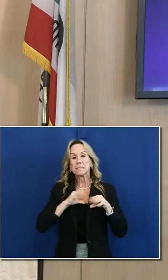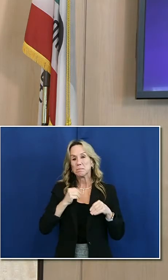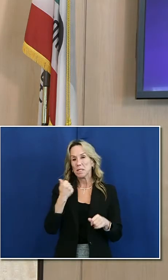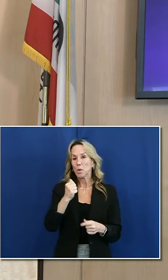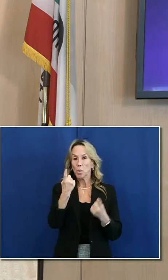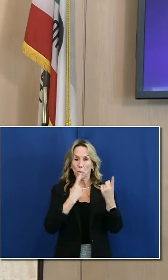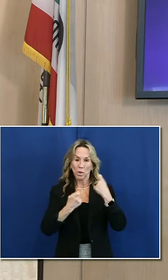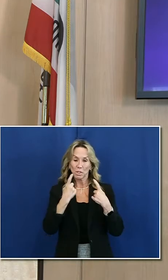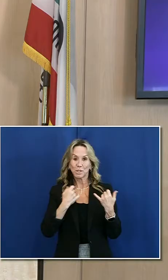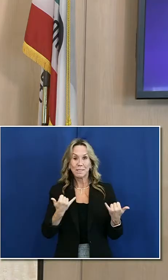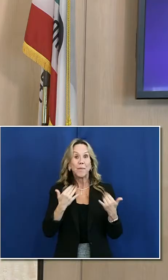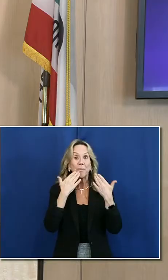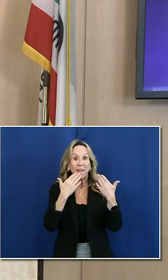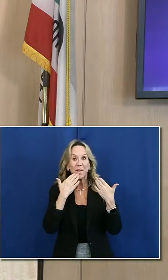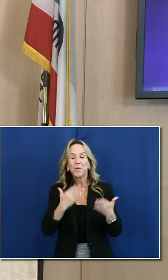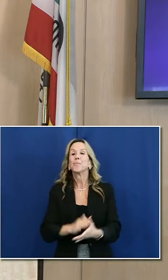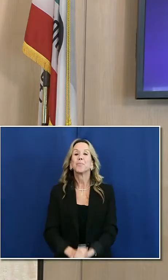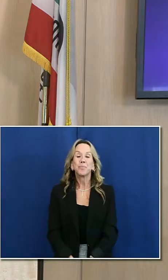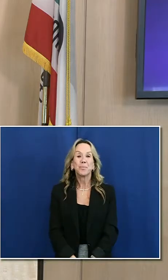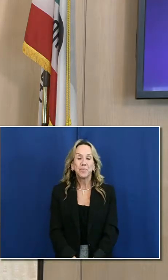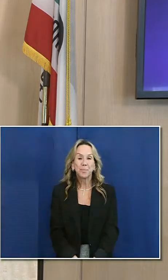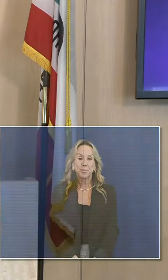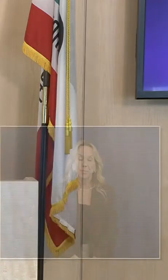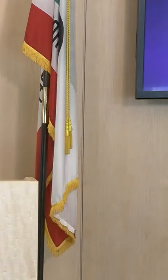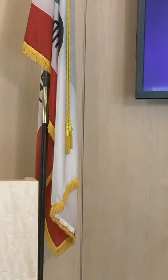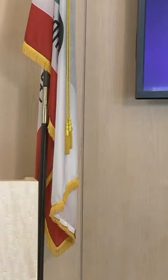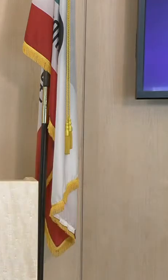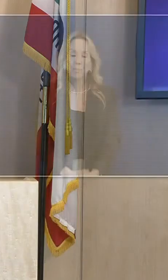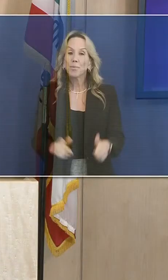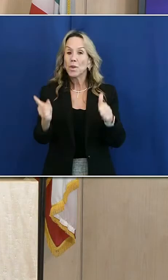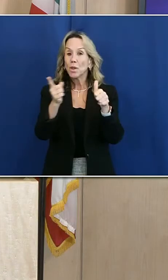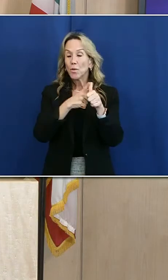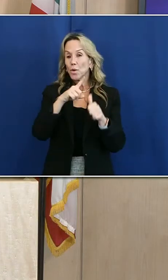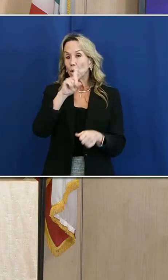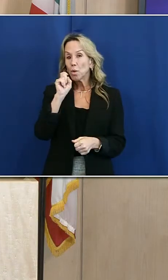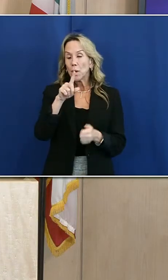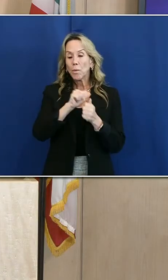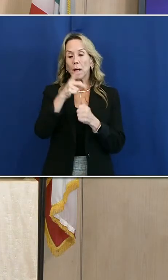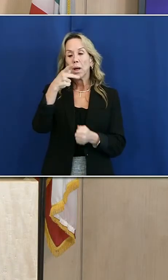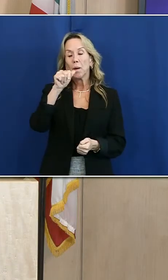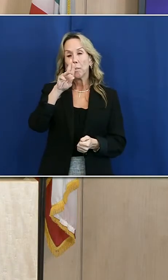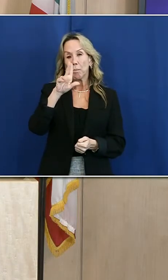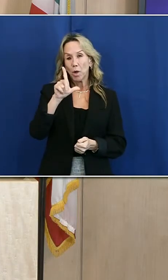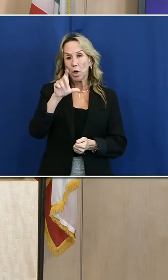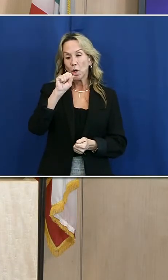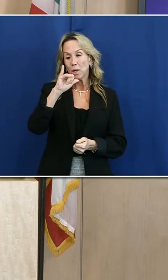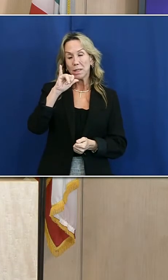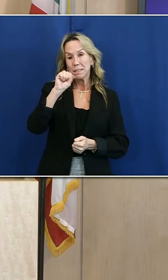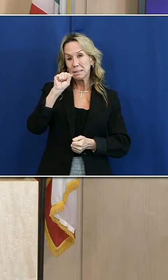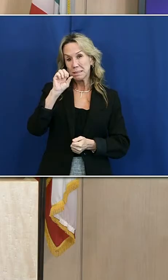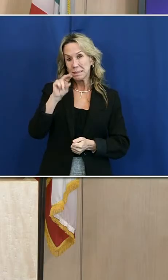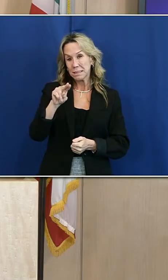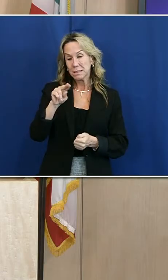you. The first question we have is from Paul Sisson with the San Diego Union Tribune.